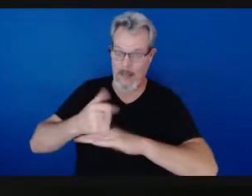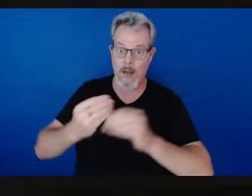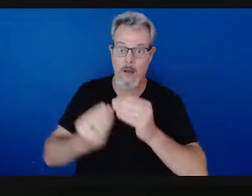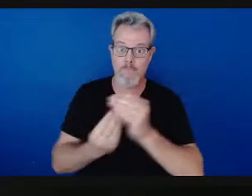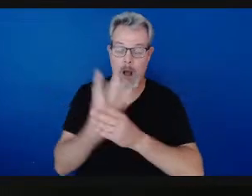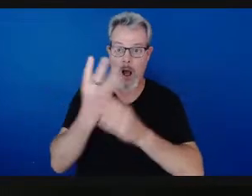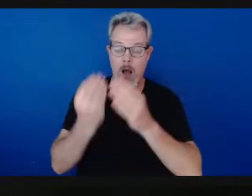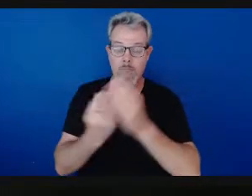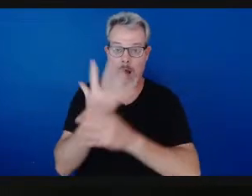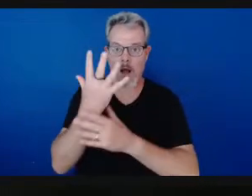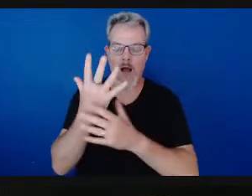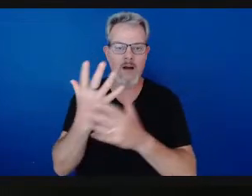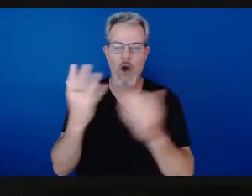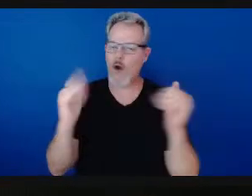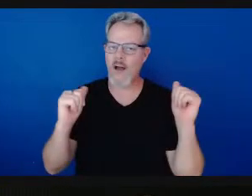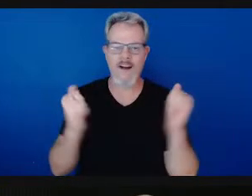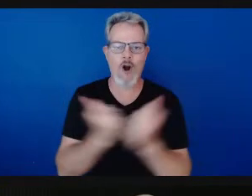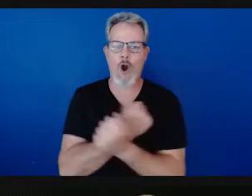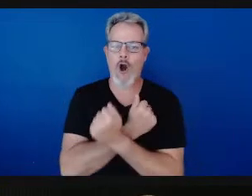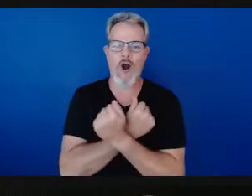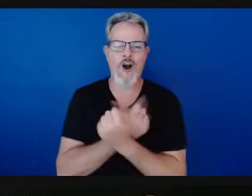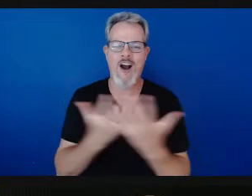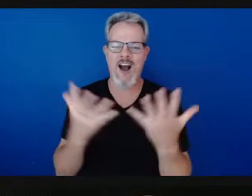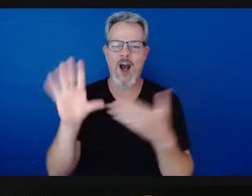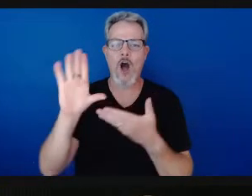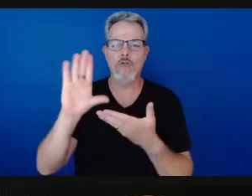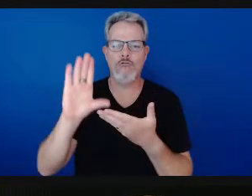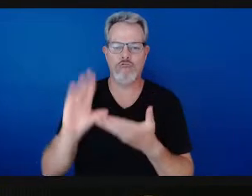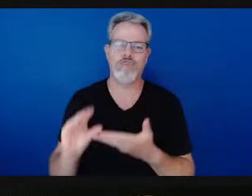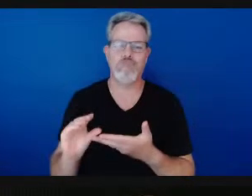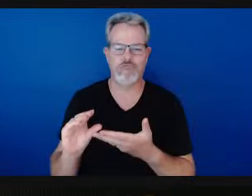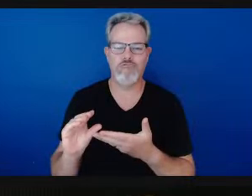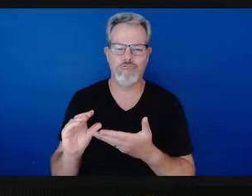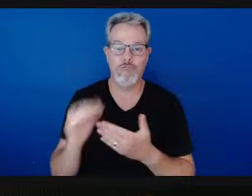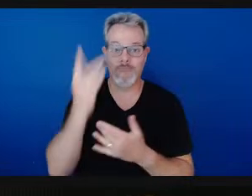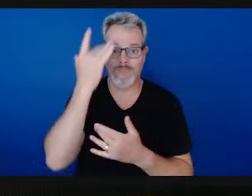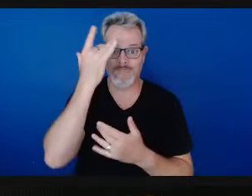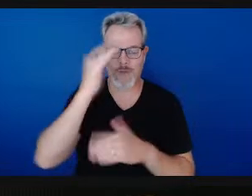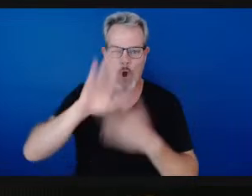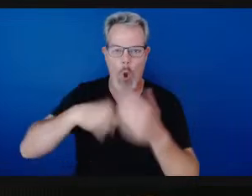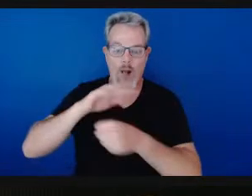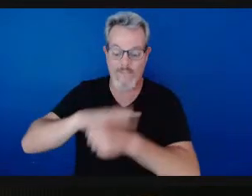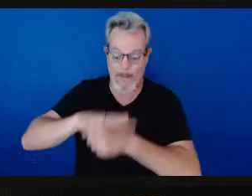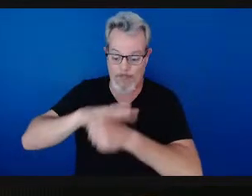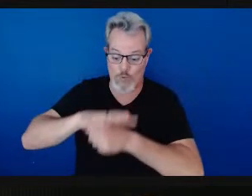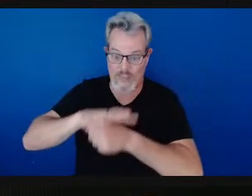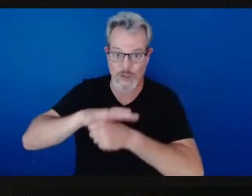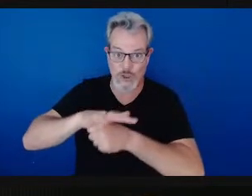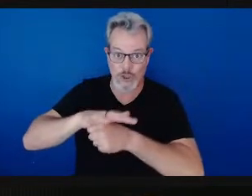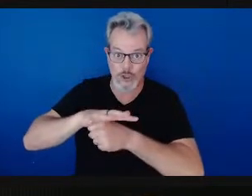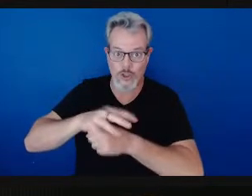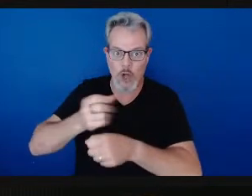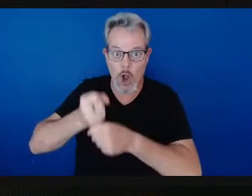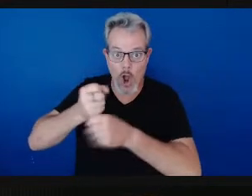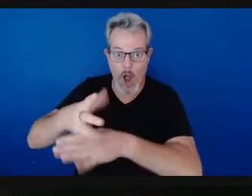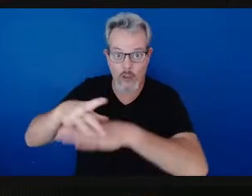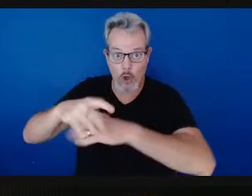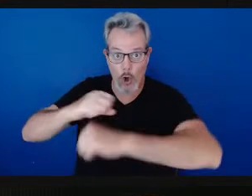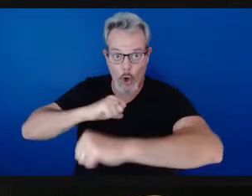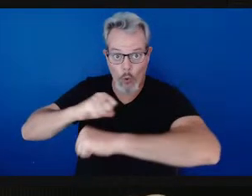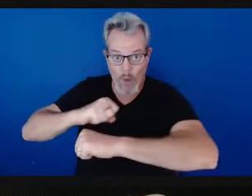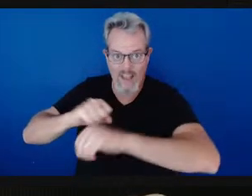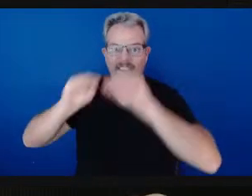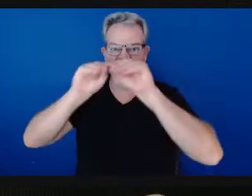quakes essentially disappear because all the pressure that would be causing an earthquake is directing the magma upwards and out into the